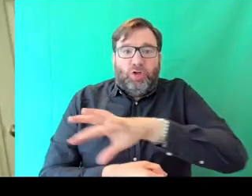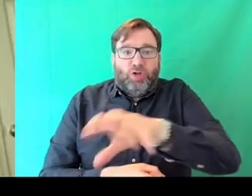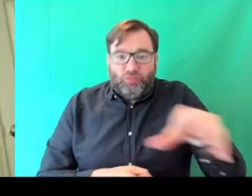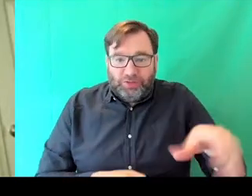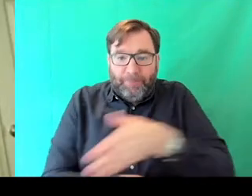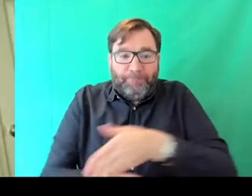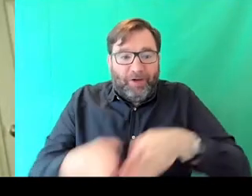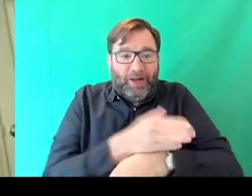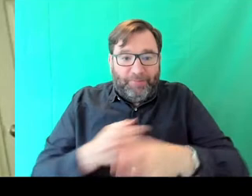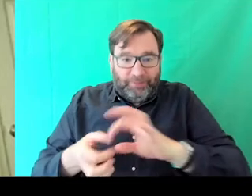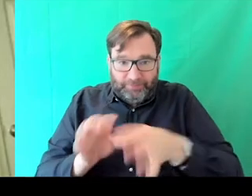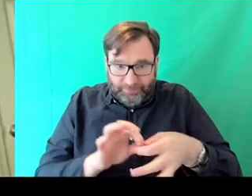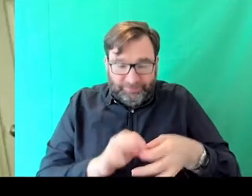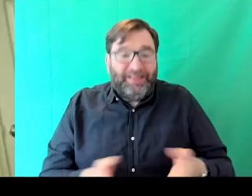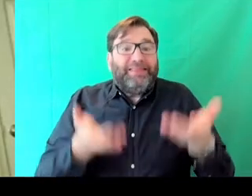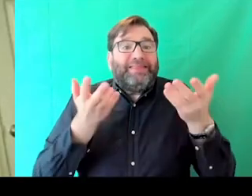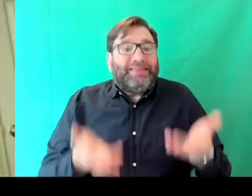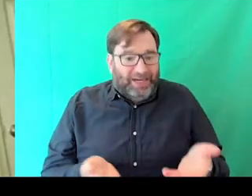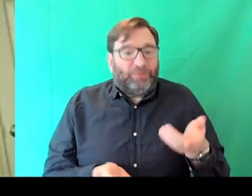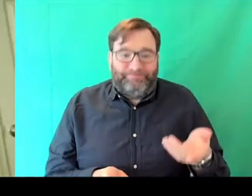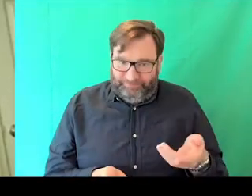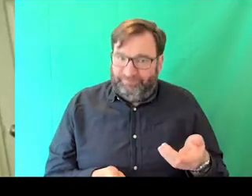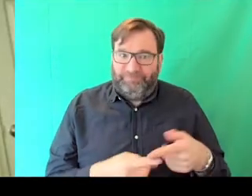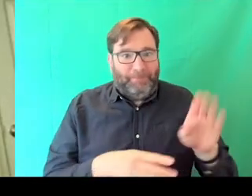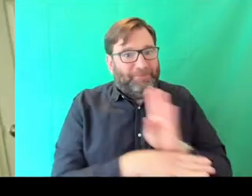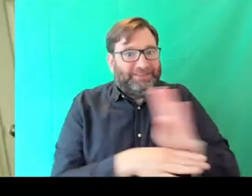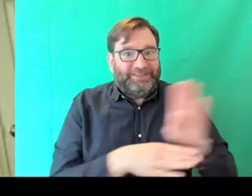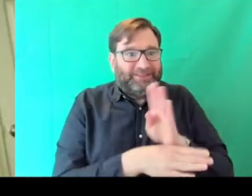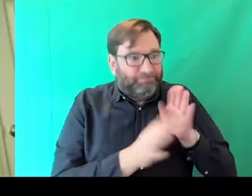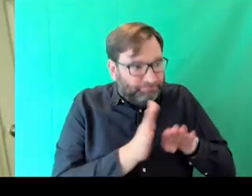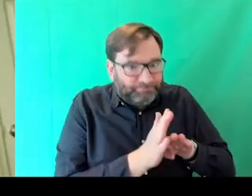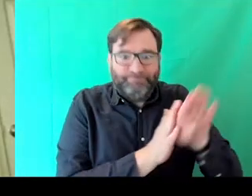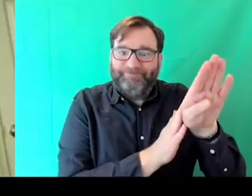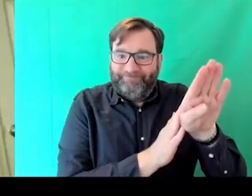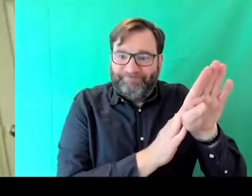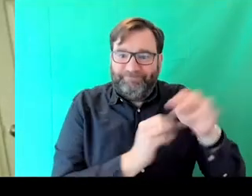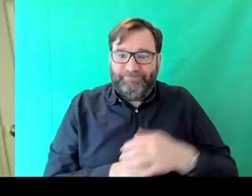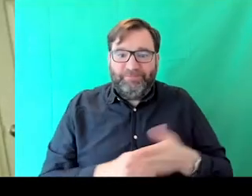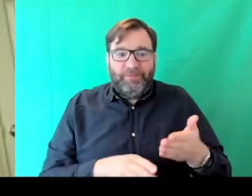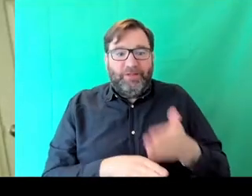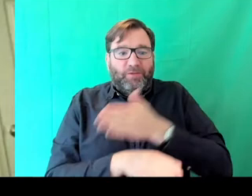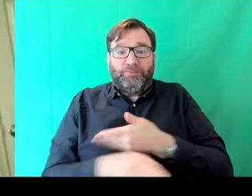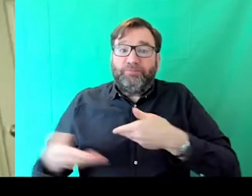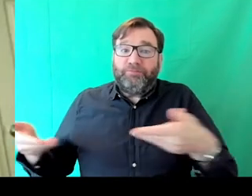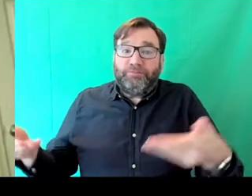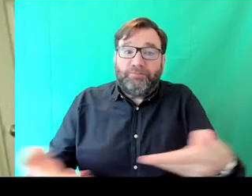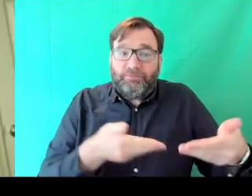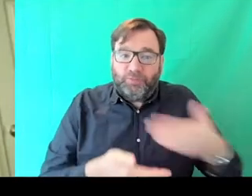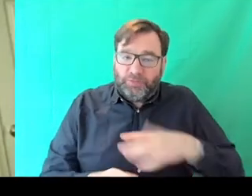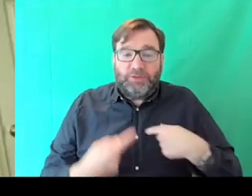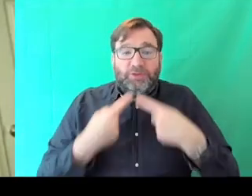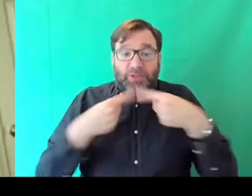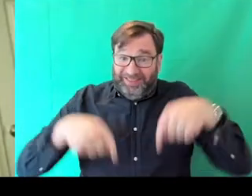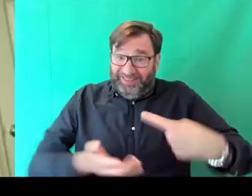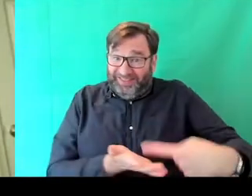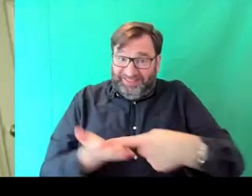15 campaign, a movement dedicated to advancing disability inclusion across the globe through the combined power of